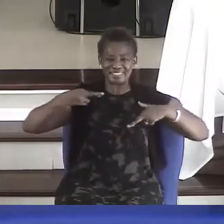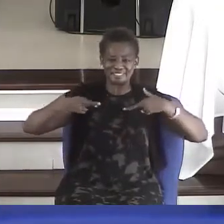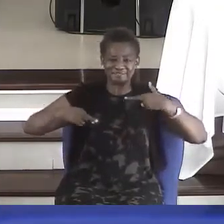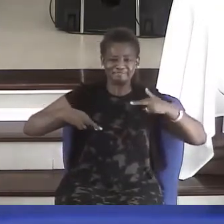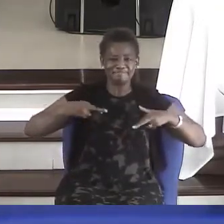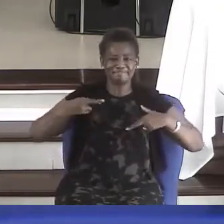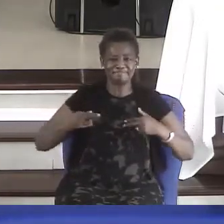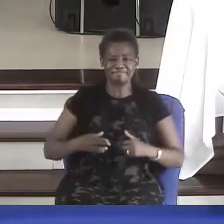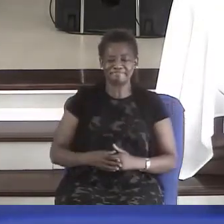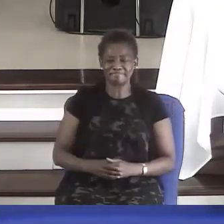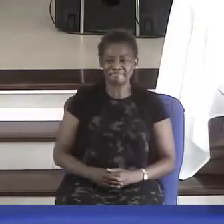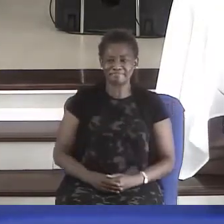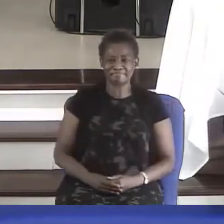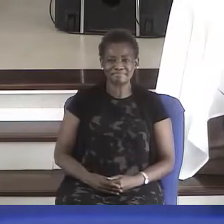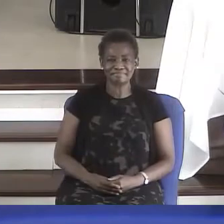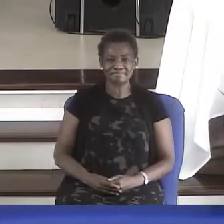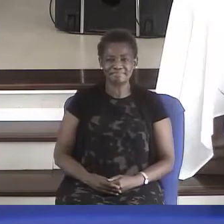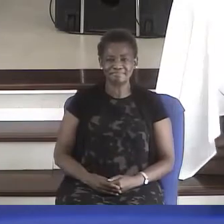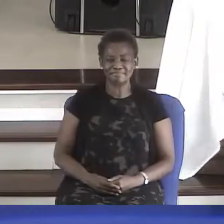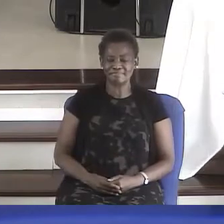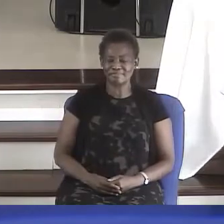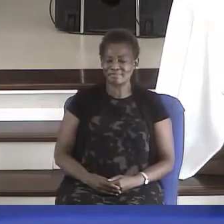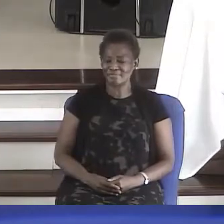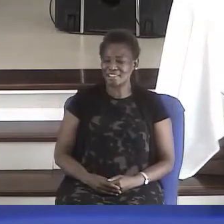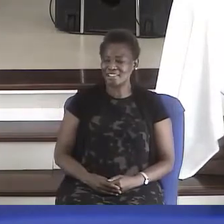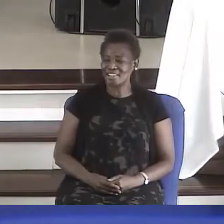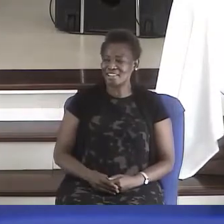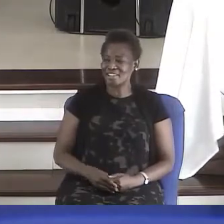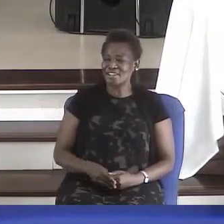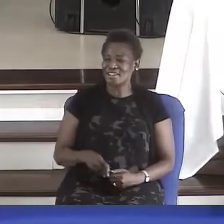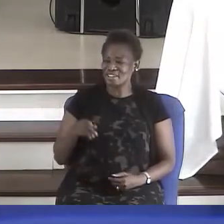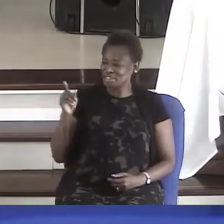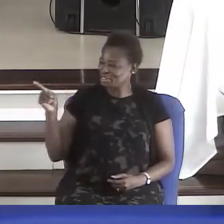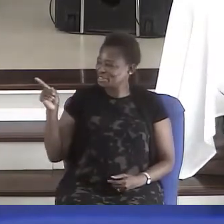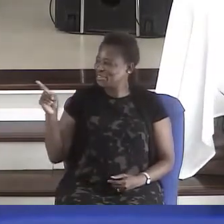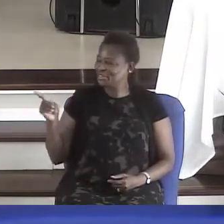before, you'll even run better when you get saved.